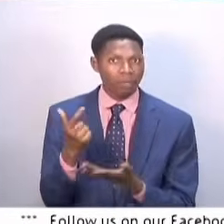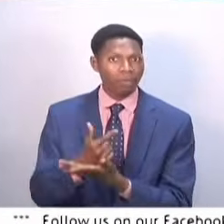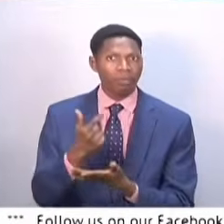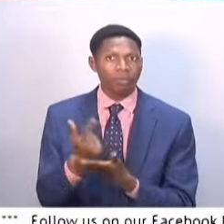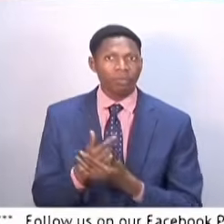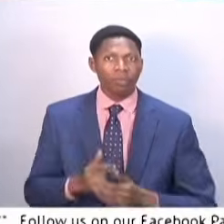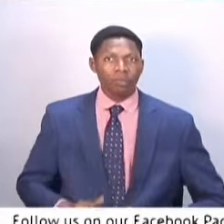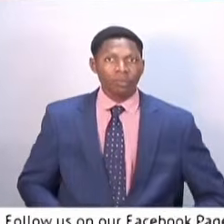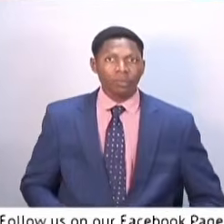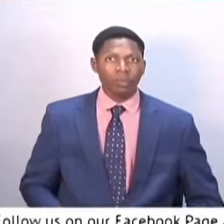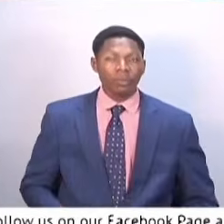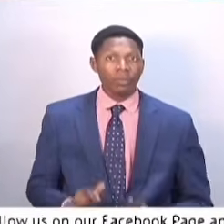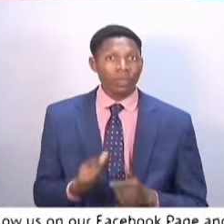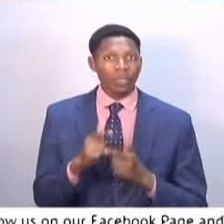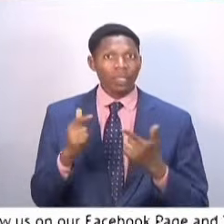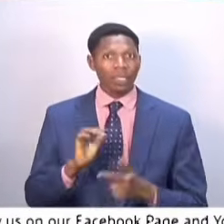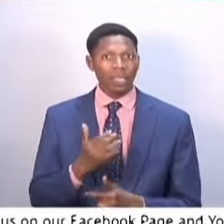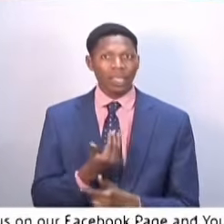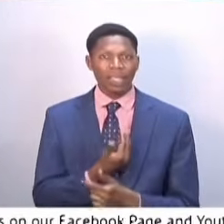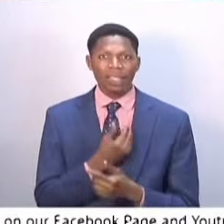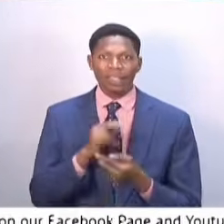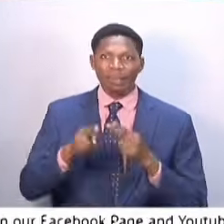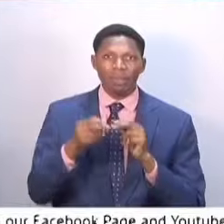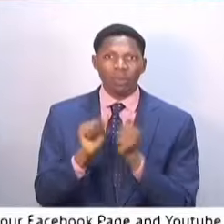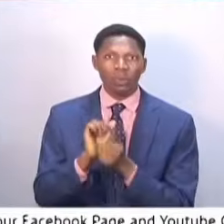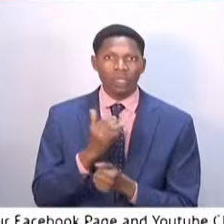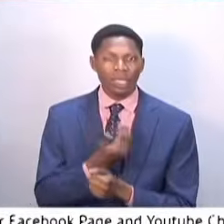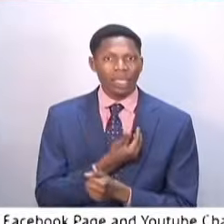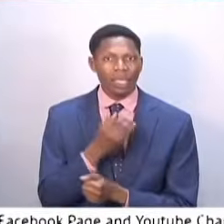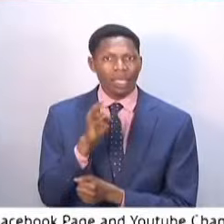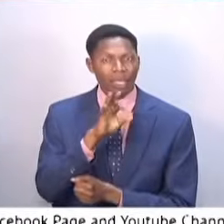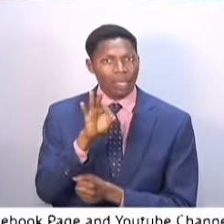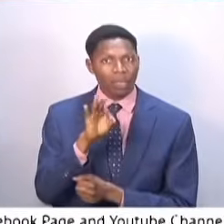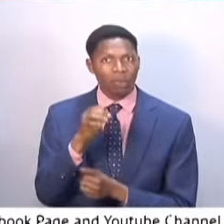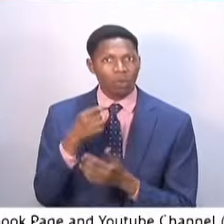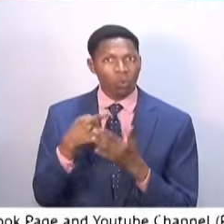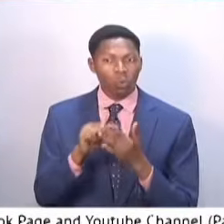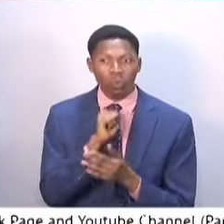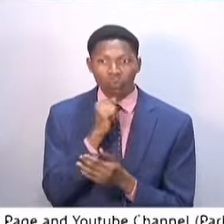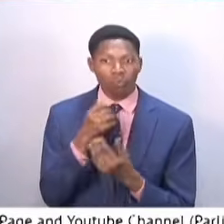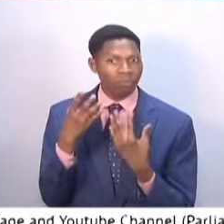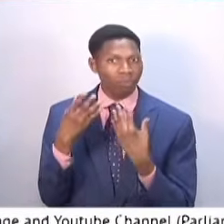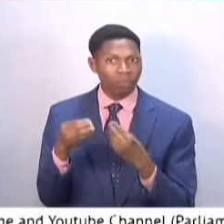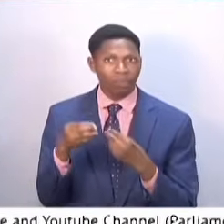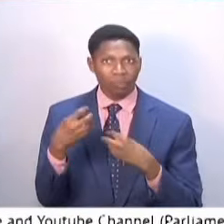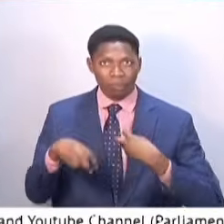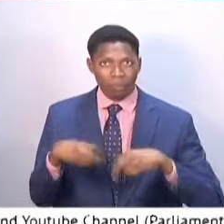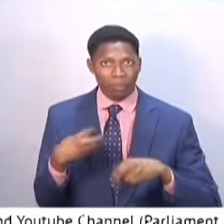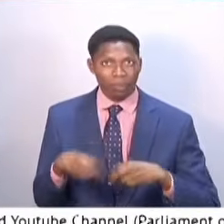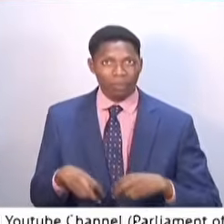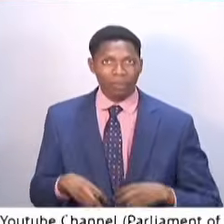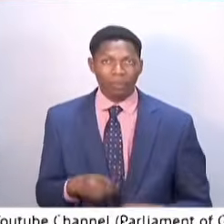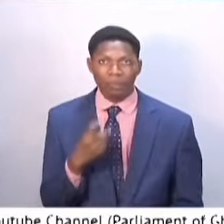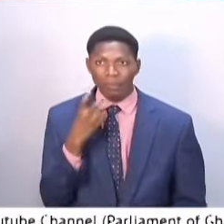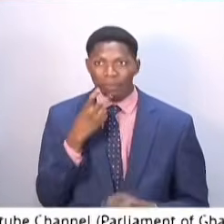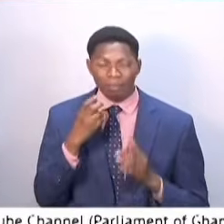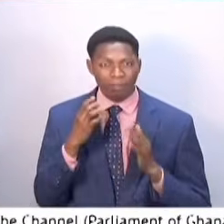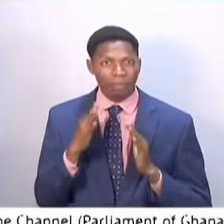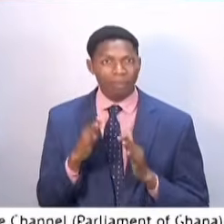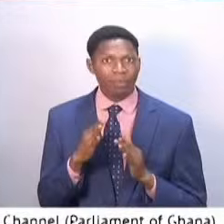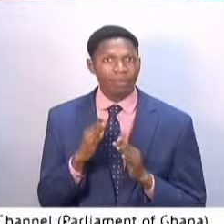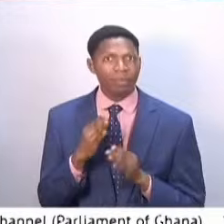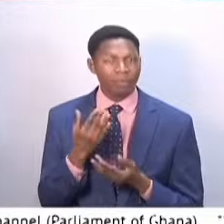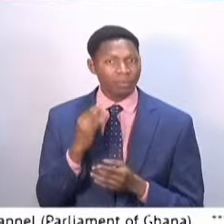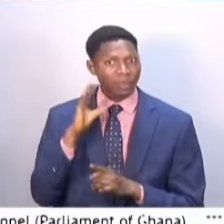number without adding welfare will not solve the problem. Mr. Speaker,